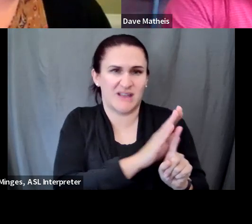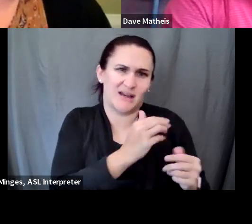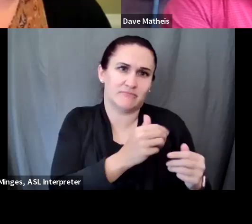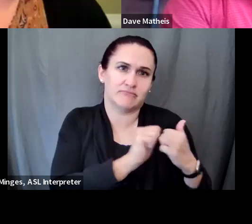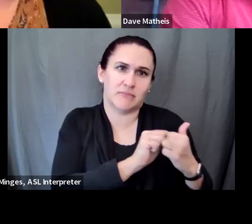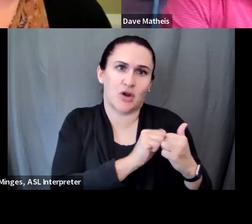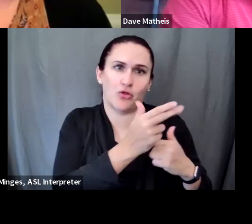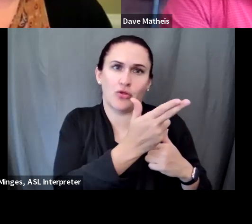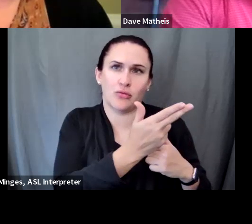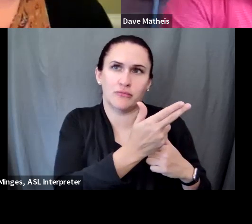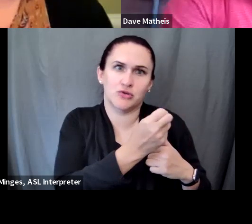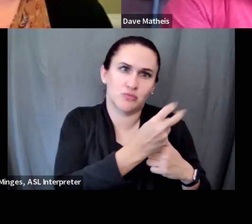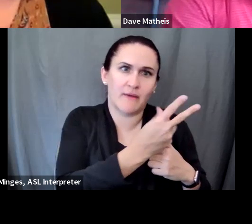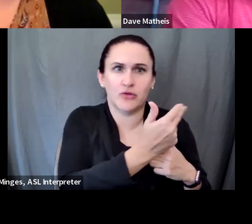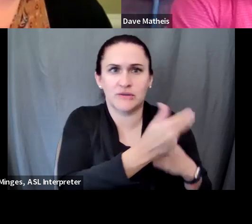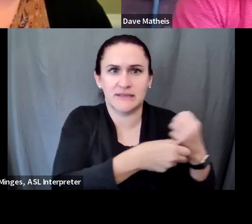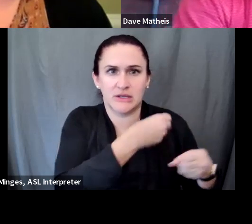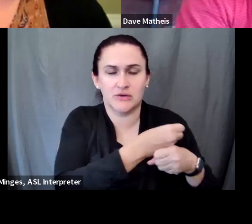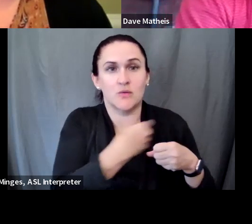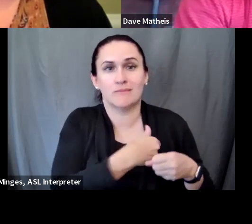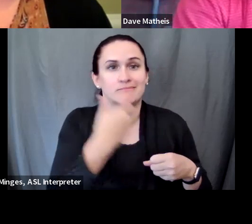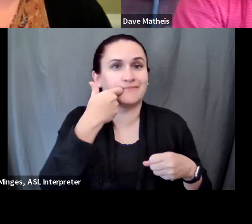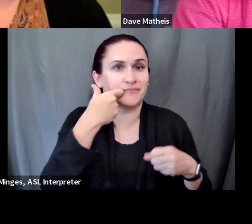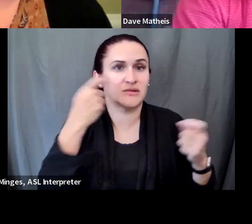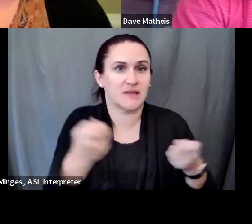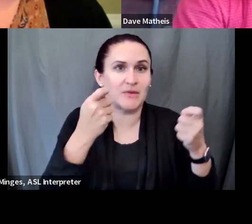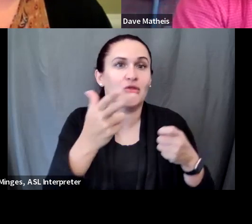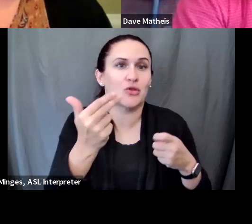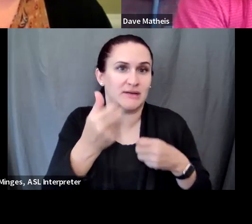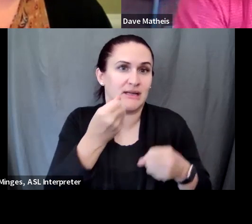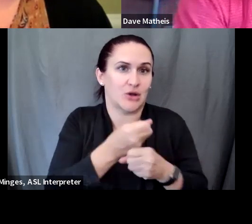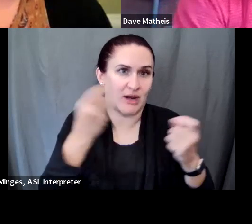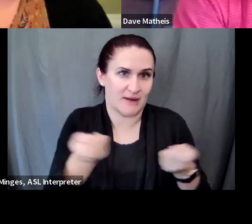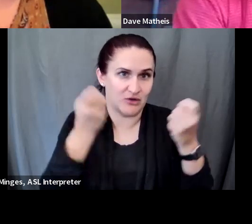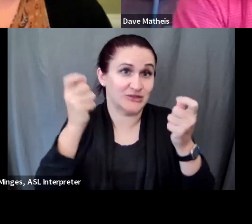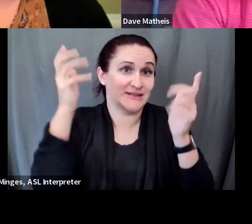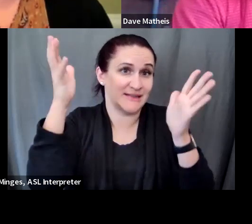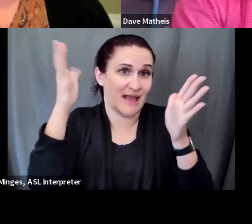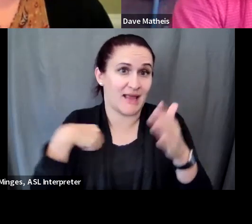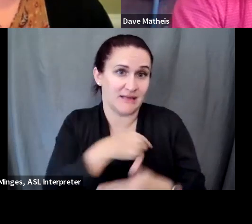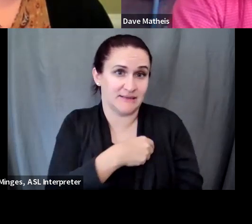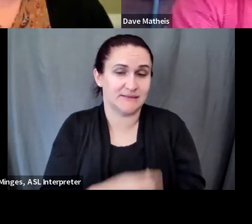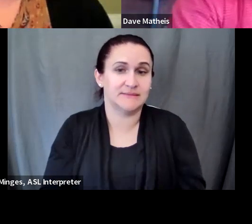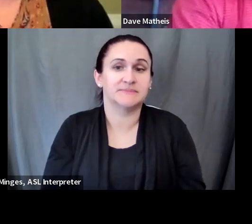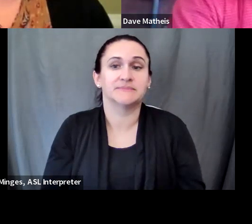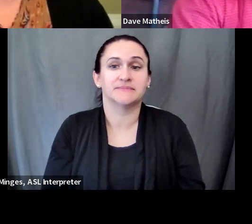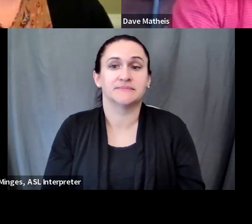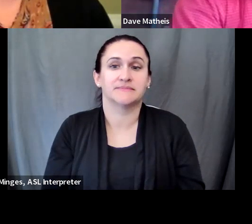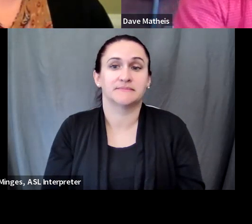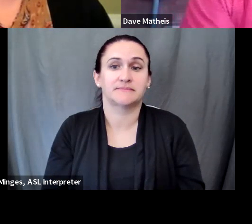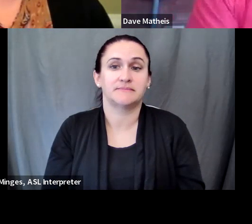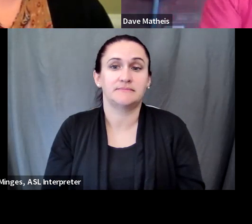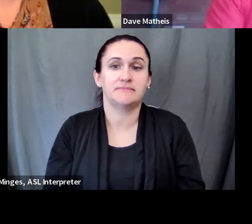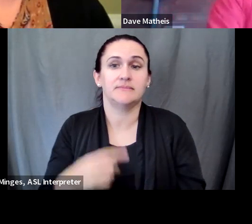was 12 years. And we recently celebrated a 13-year anniversary. Yay, us. And we have